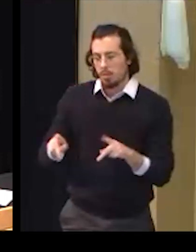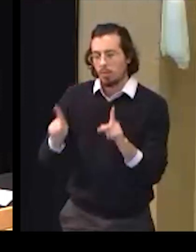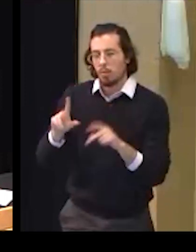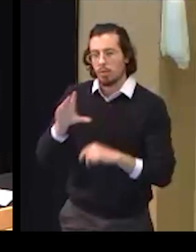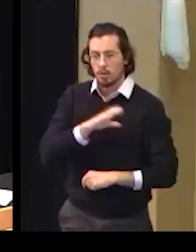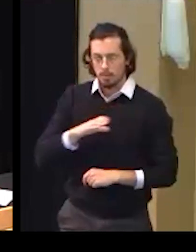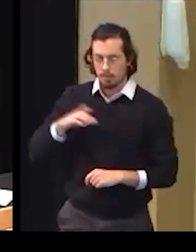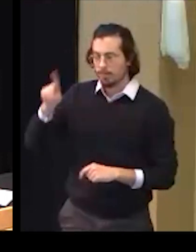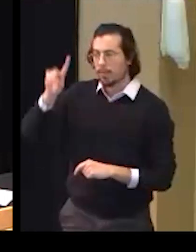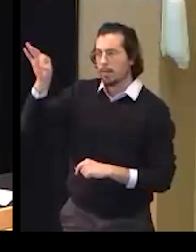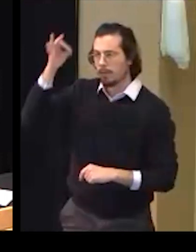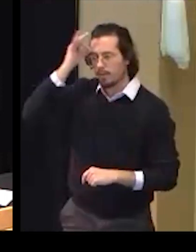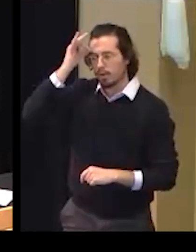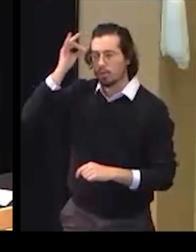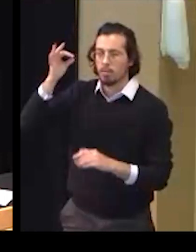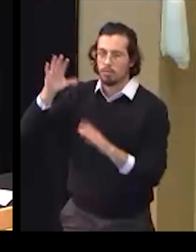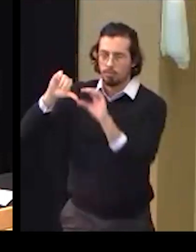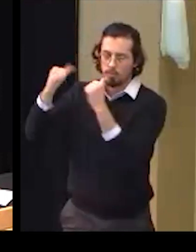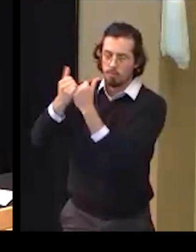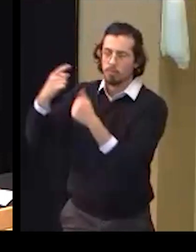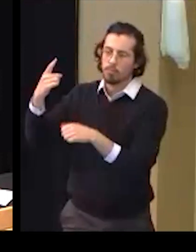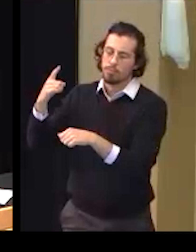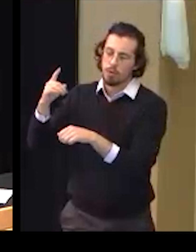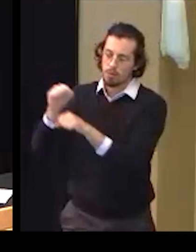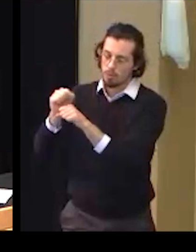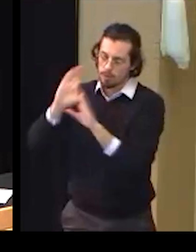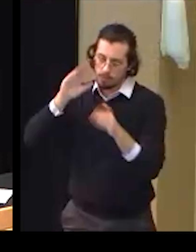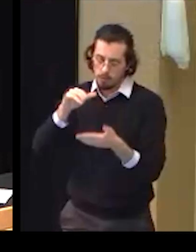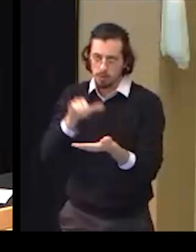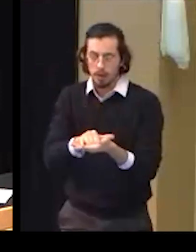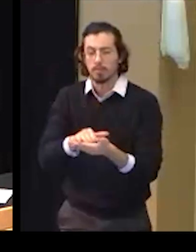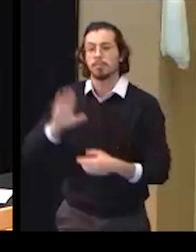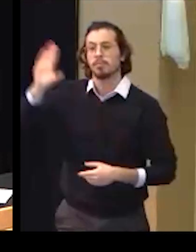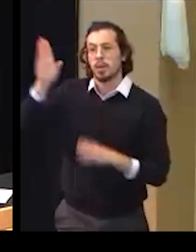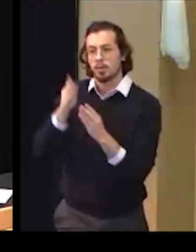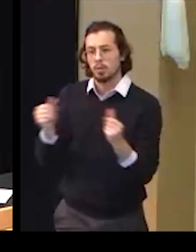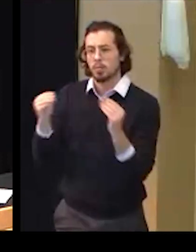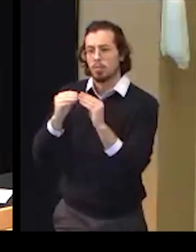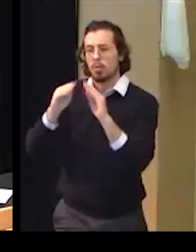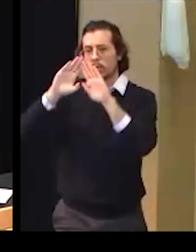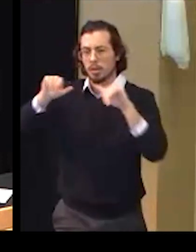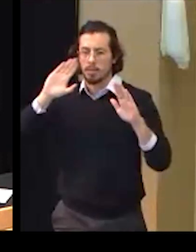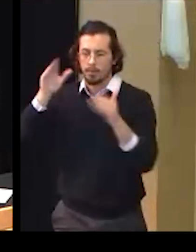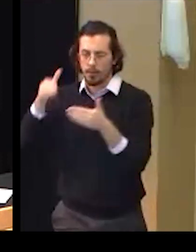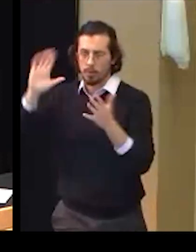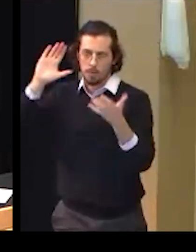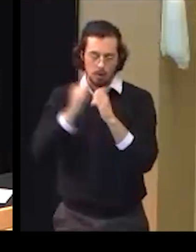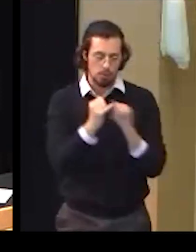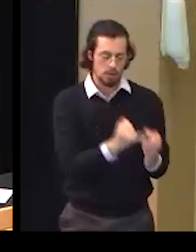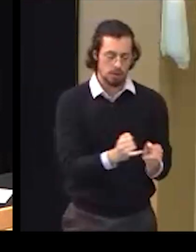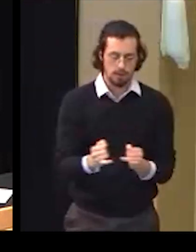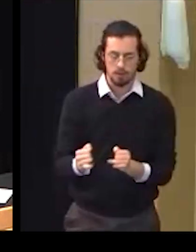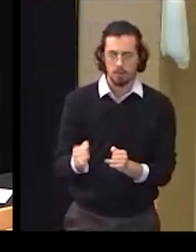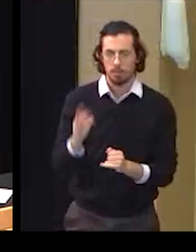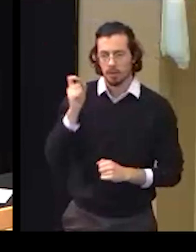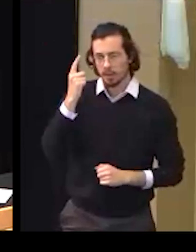that enforces this law, and some of their solutions are more systemic than the individual lawsuit, but there